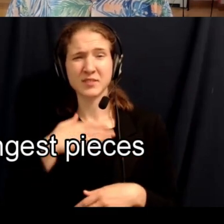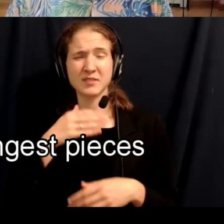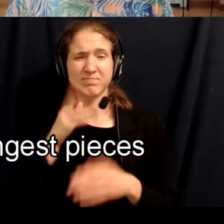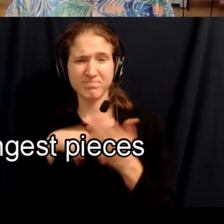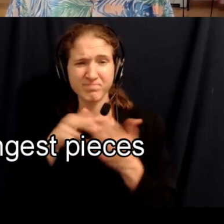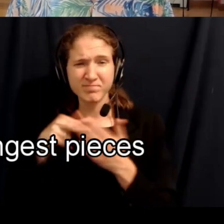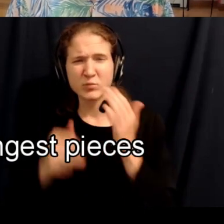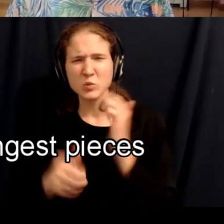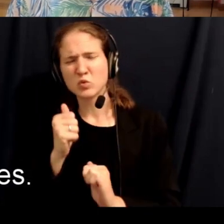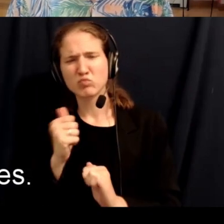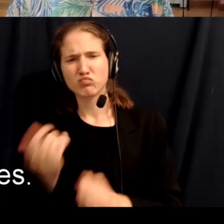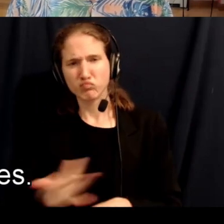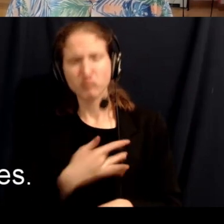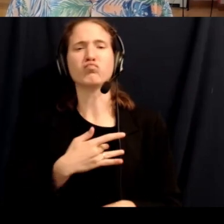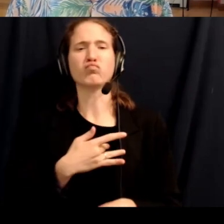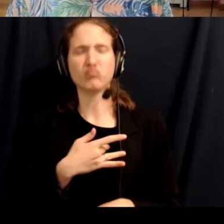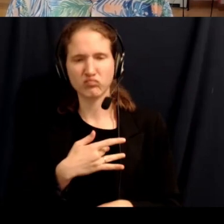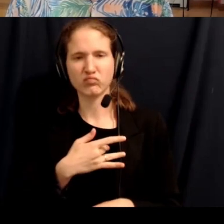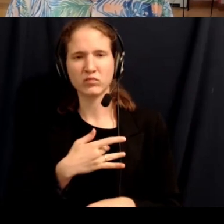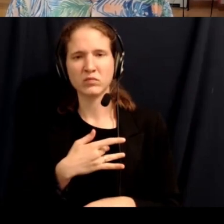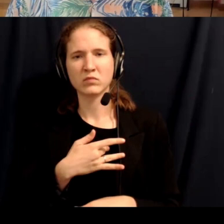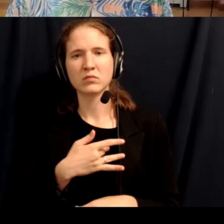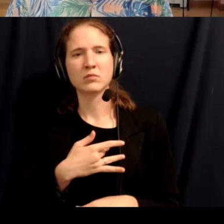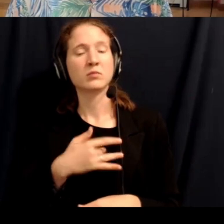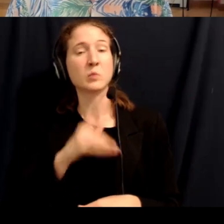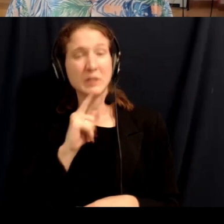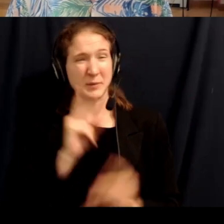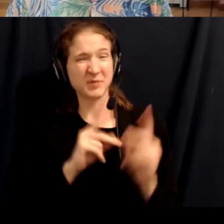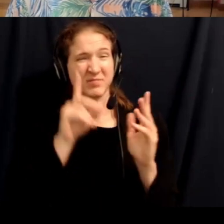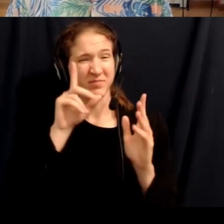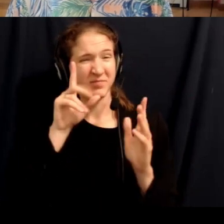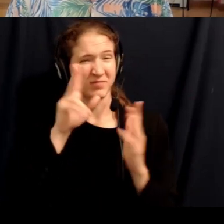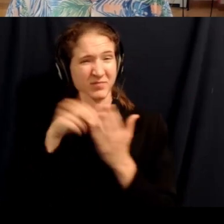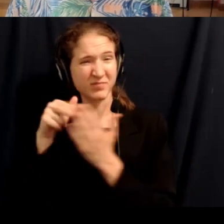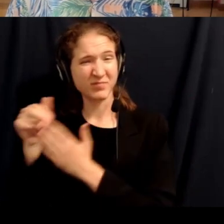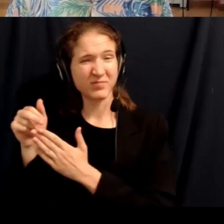the strongest pieces for me are the portraitures. Yeah, pieces.